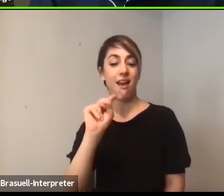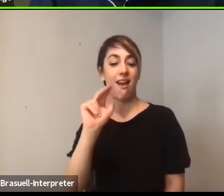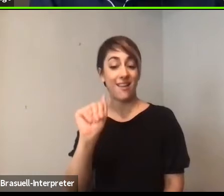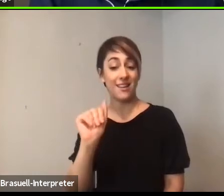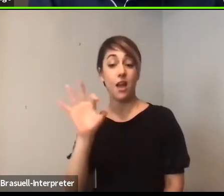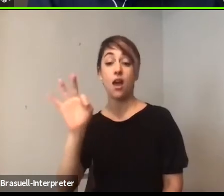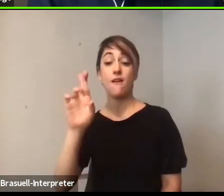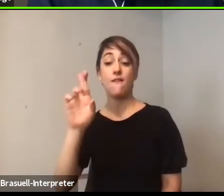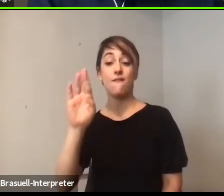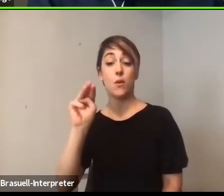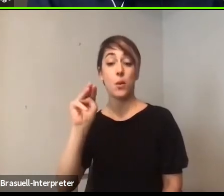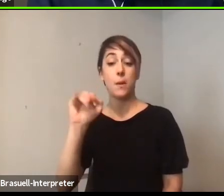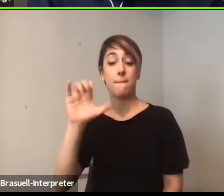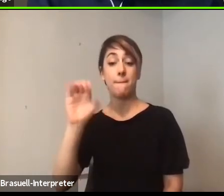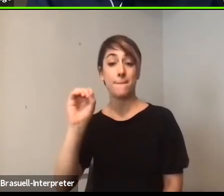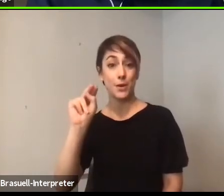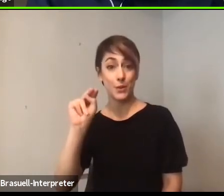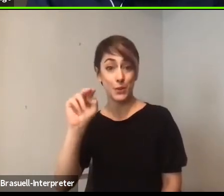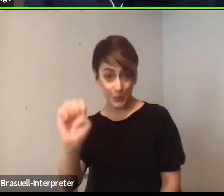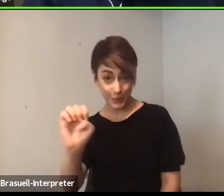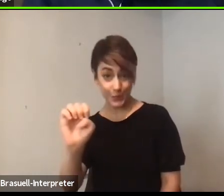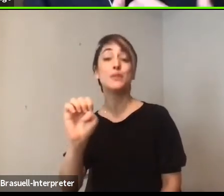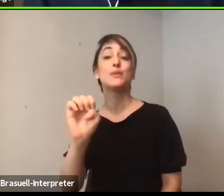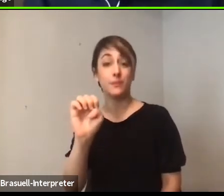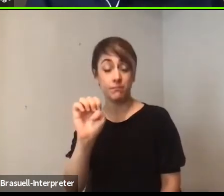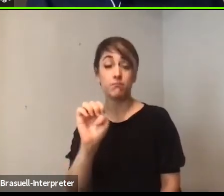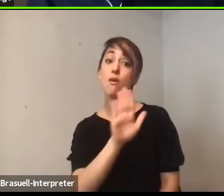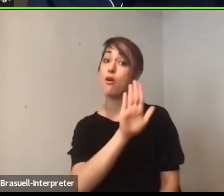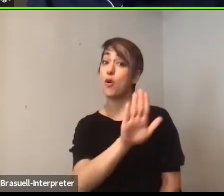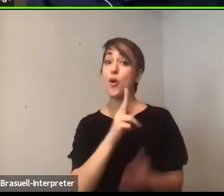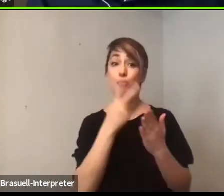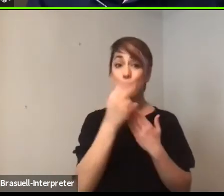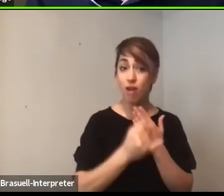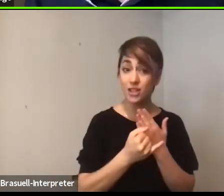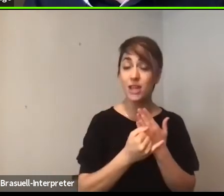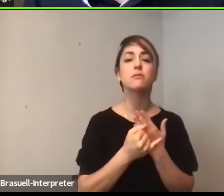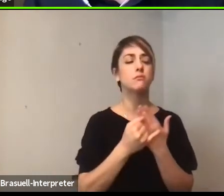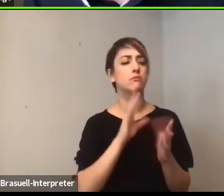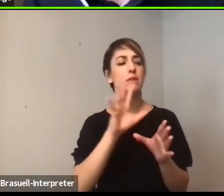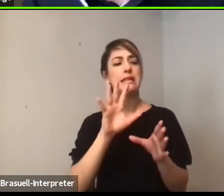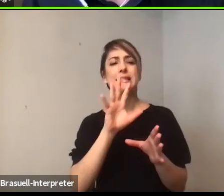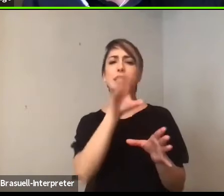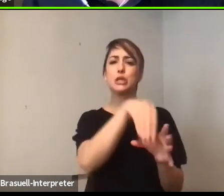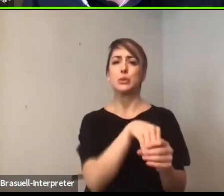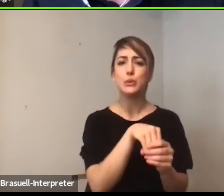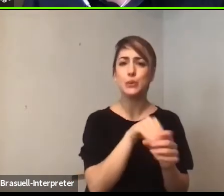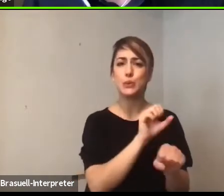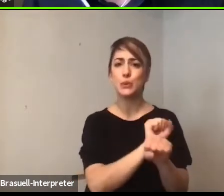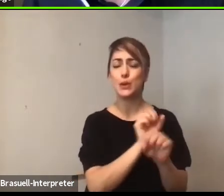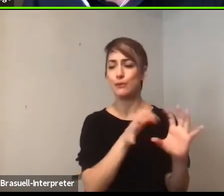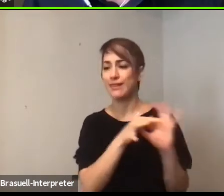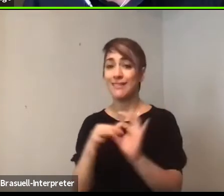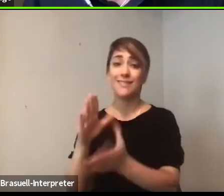short texts by contemporary dramatists and then reimagines those texts through a devised